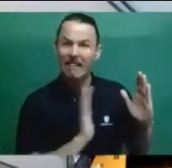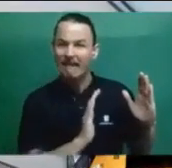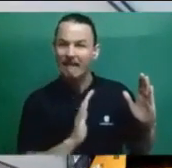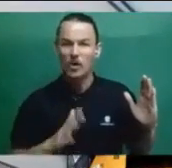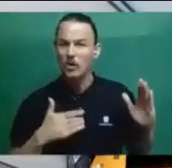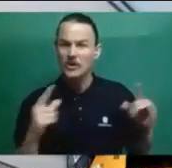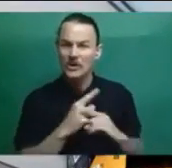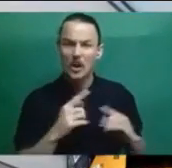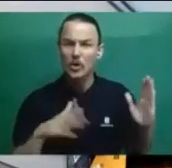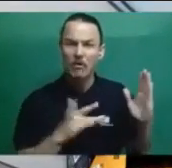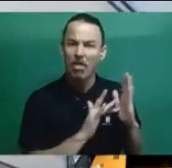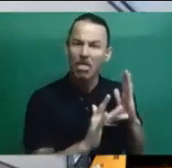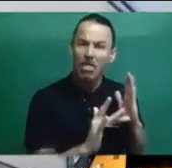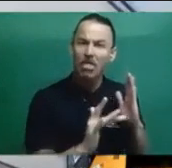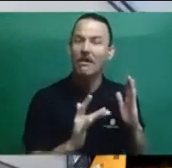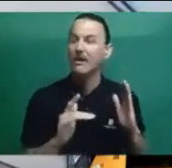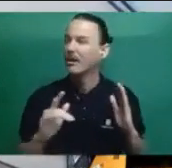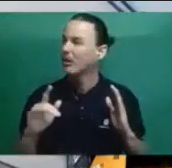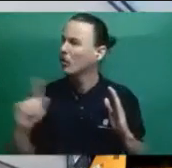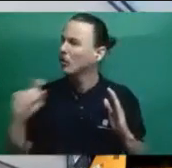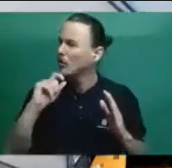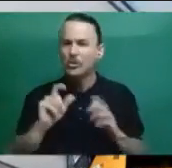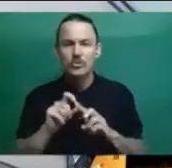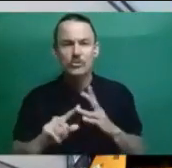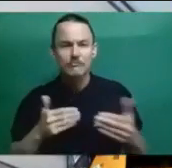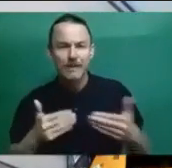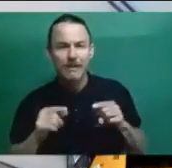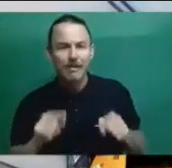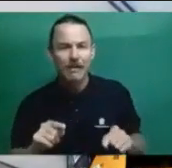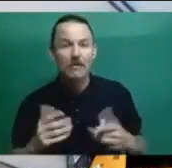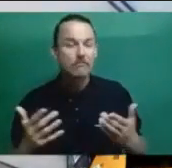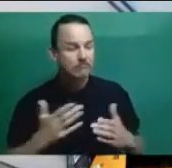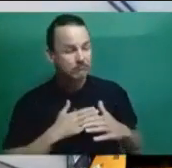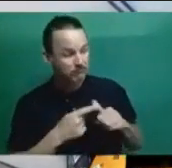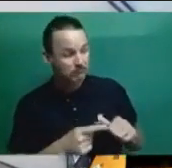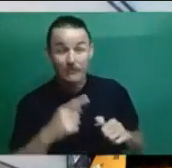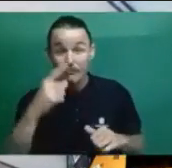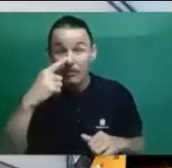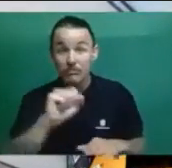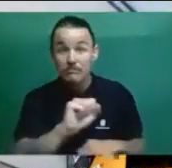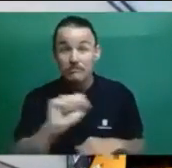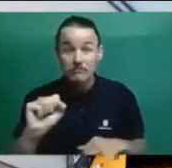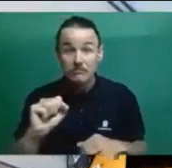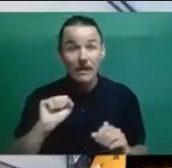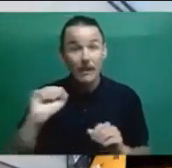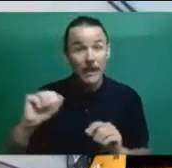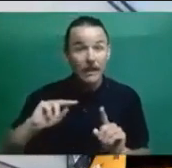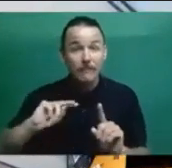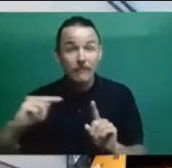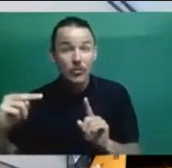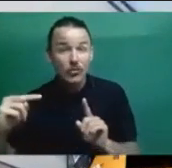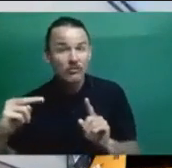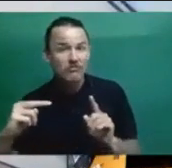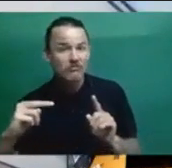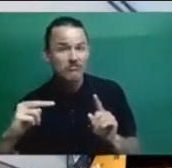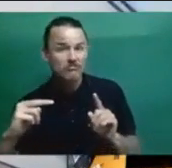Well, what I'd say to you, Mr. Limbrick, is that people are entitled to have their own views, and I don't think anyone, say, on gambling has formed a view just during the